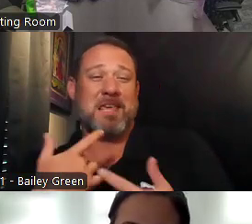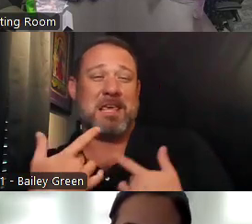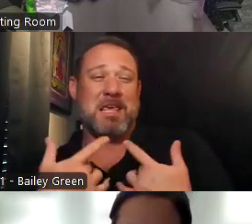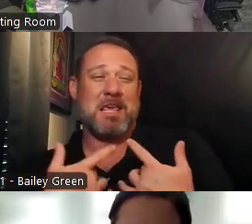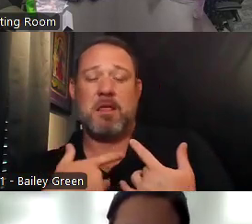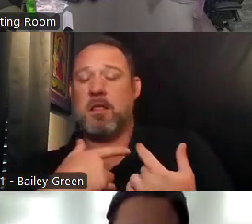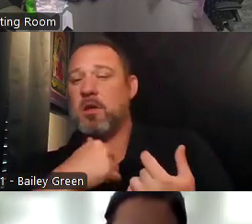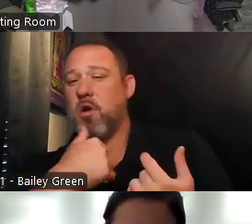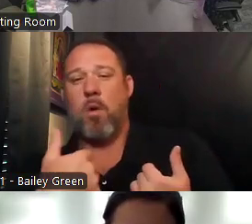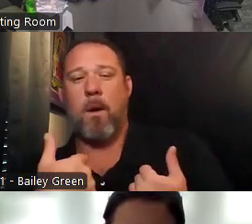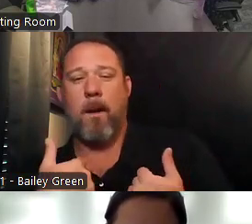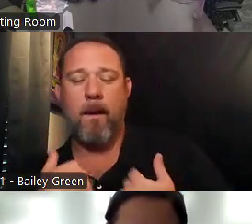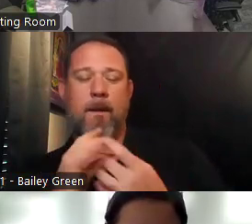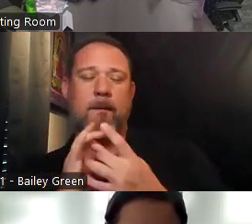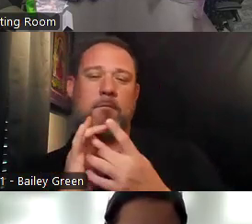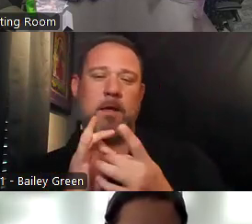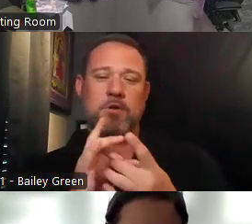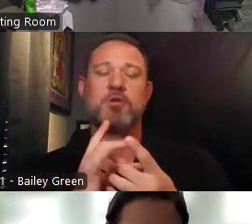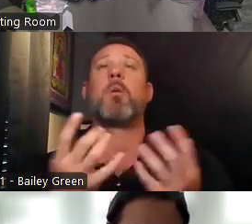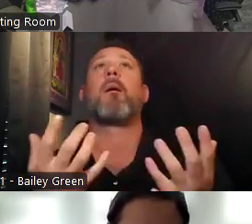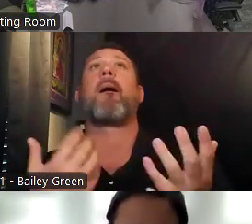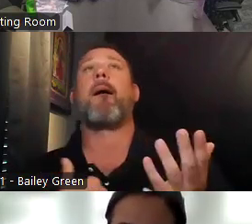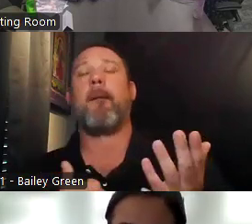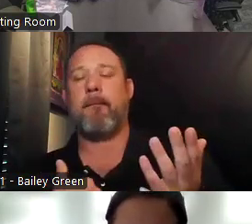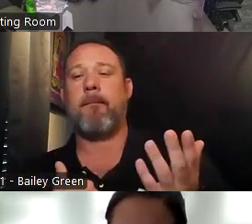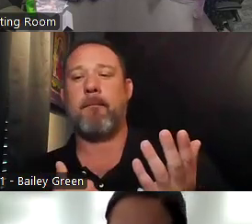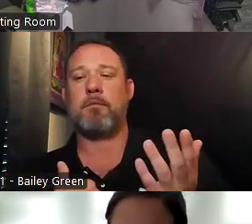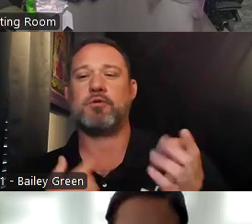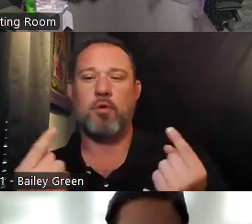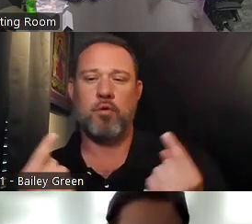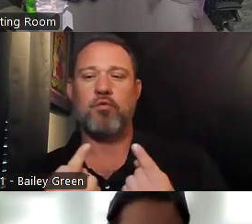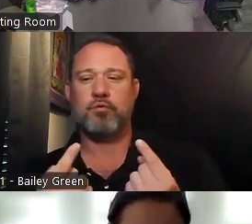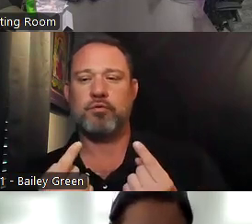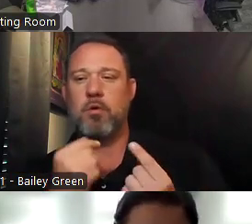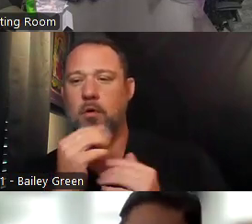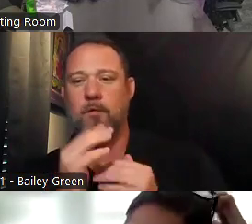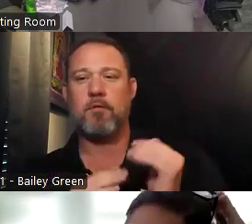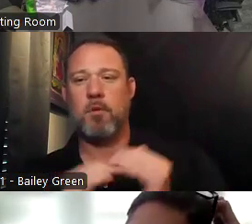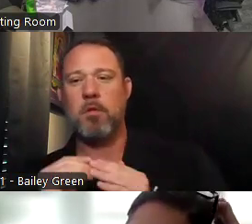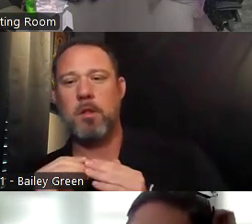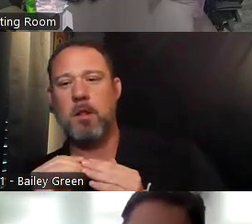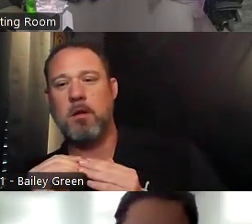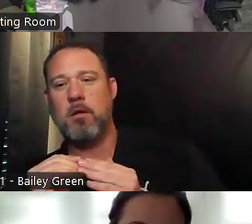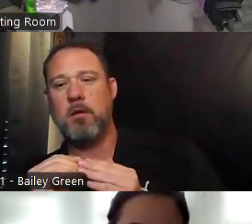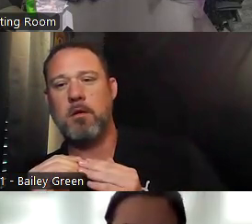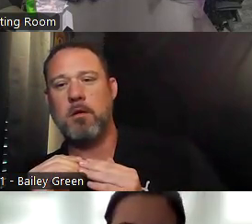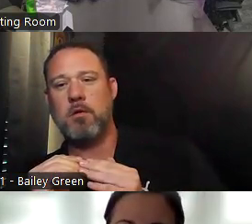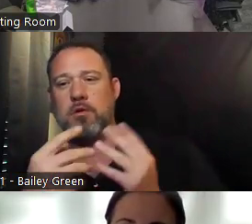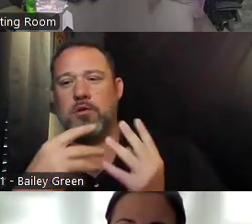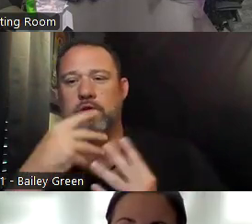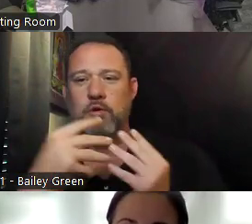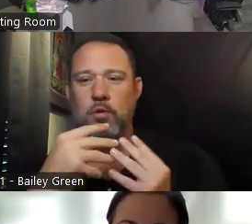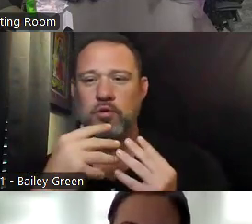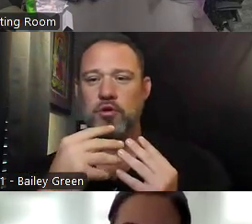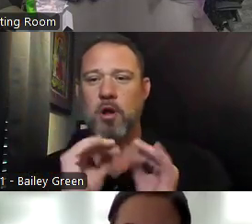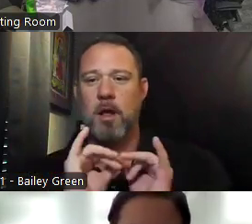don't have the relationships that you wish you had. So it hurts, it's uncomfortable. Social isolation is more about